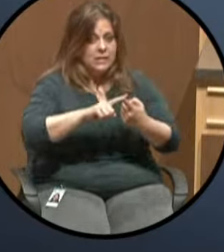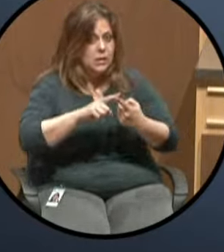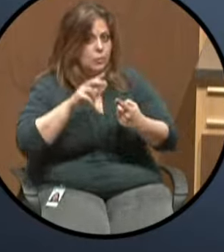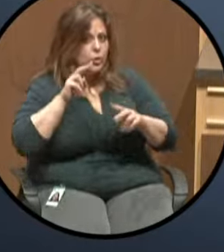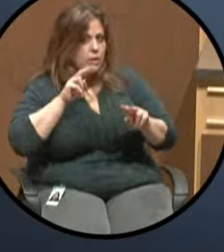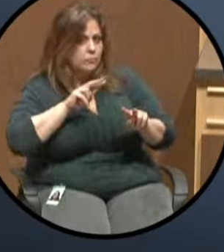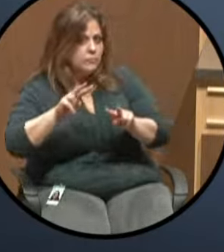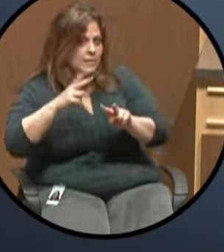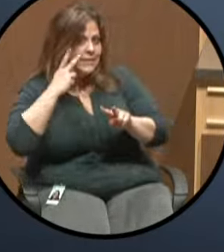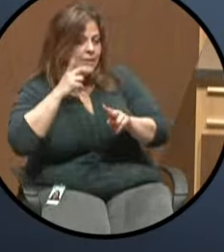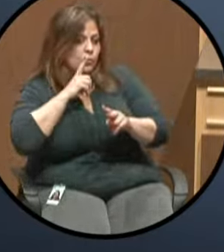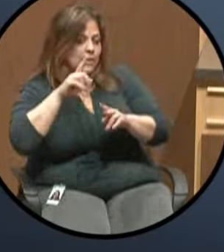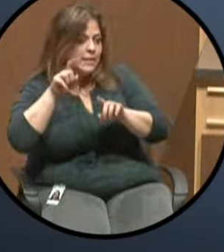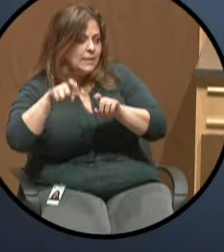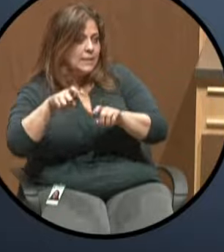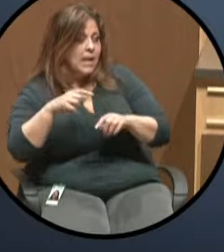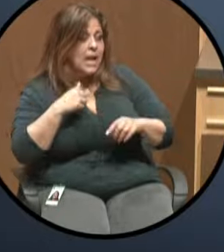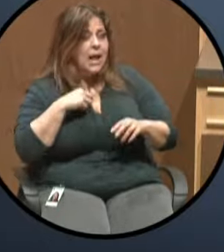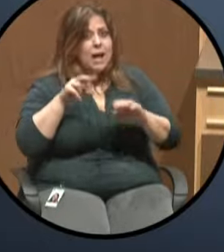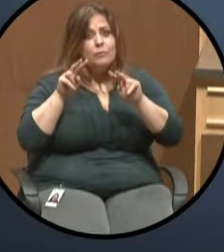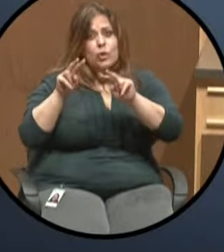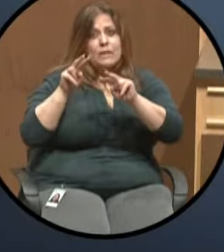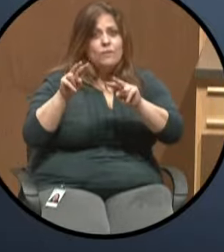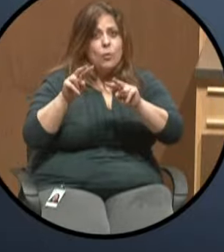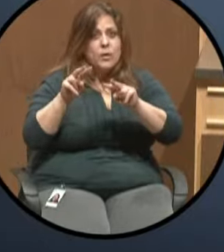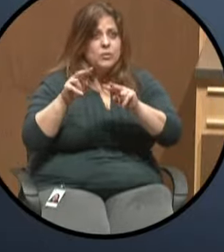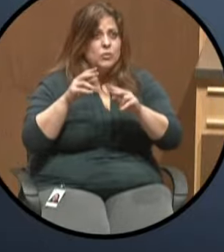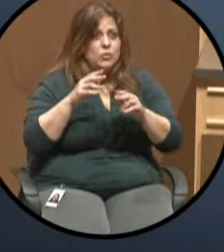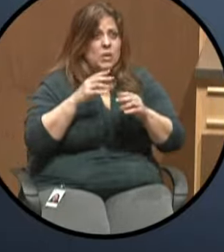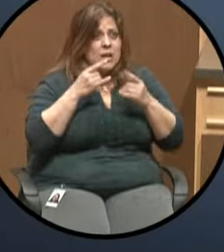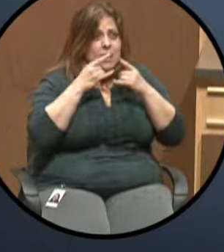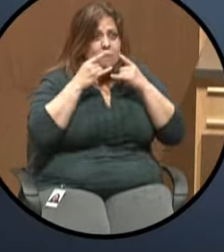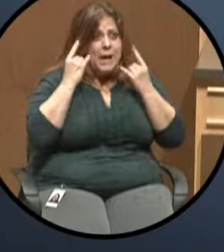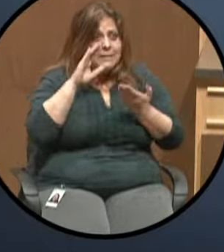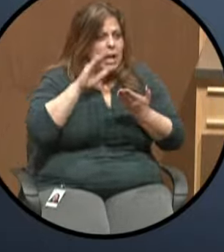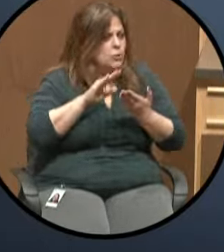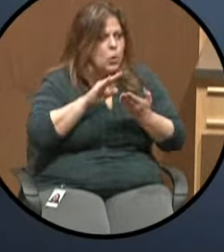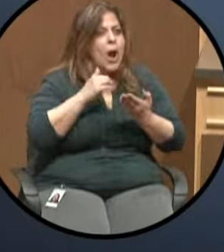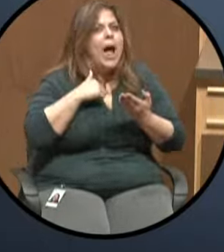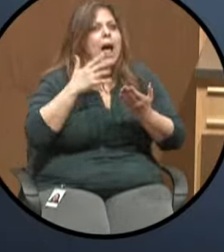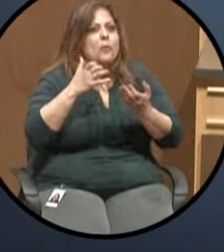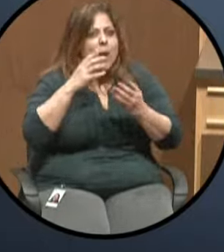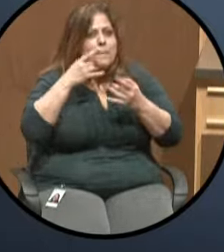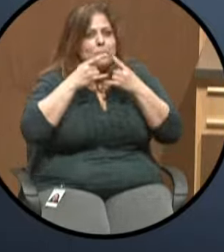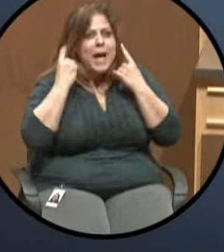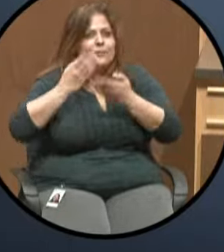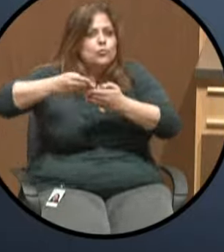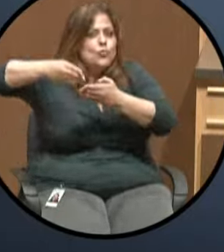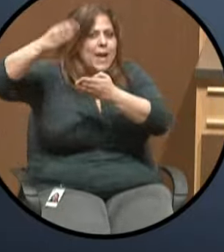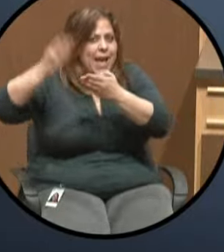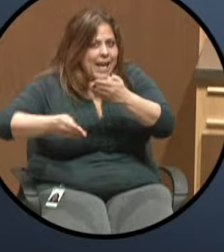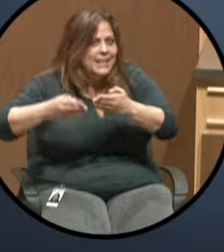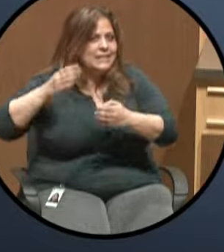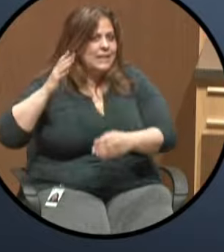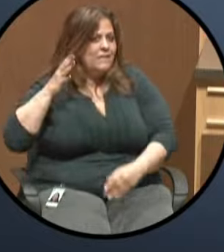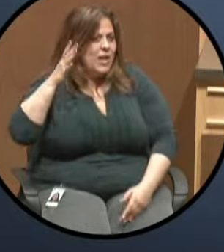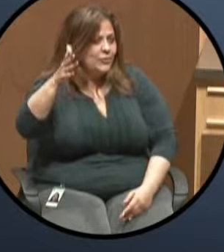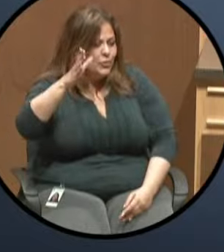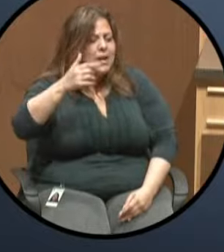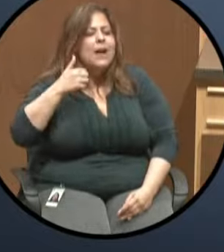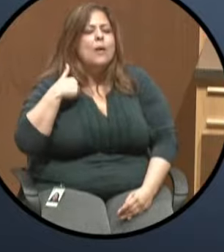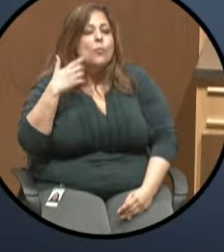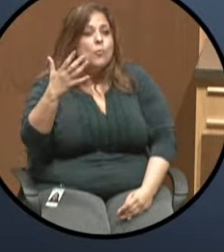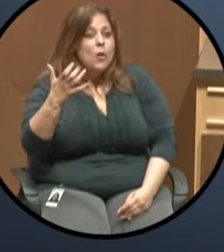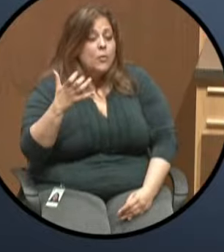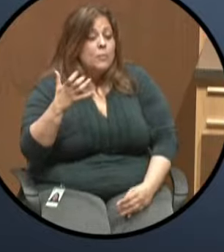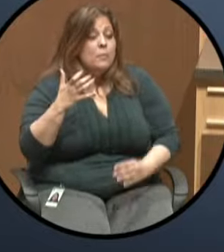not just relaxing it, in fact. I'm looking forward to just ending mask usage for all of us. But that will